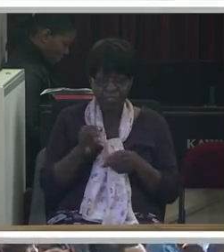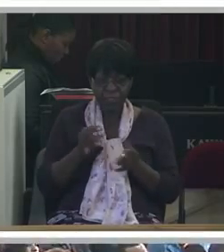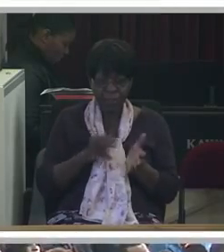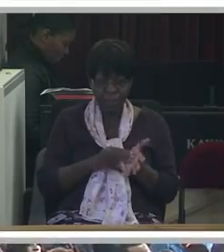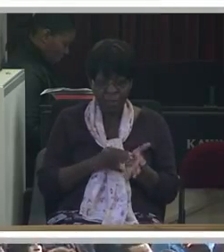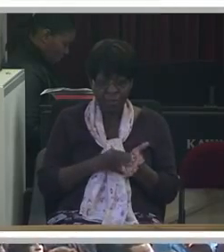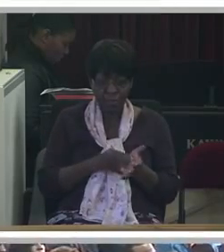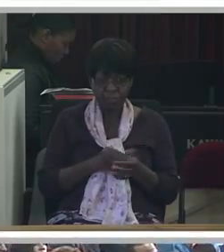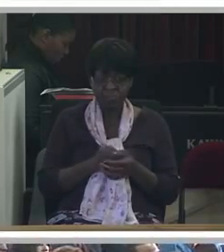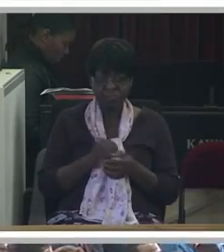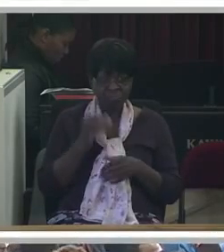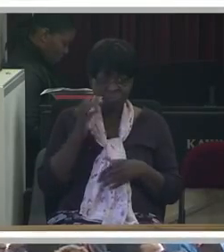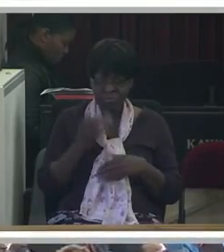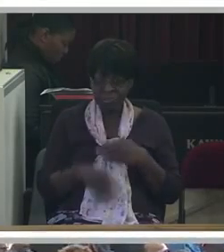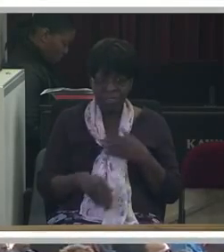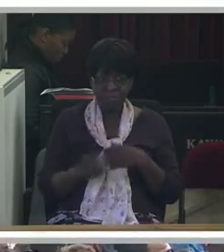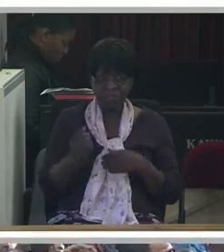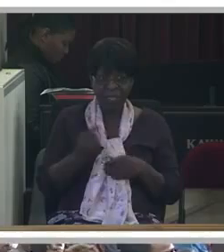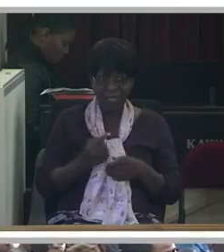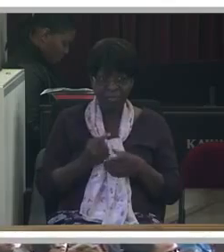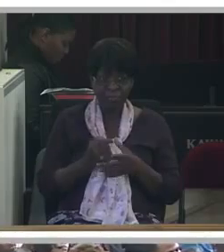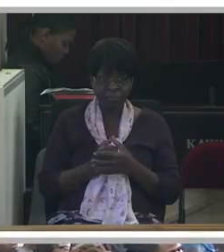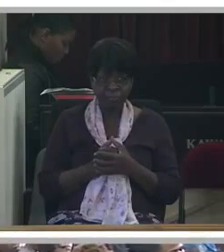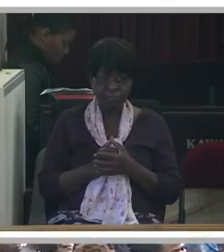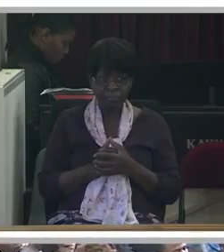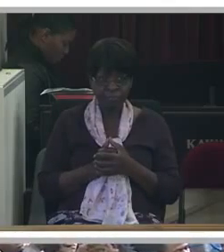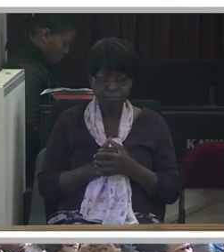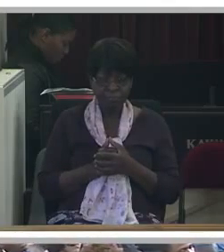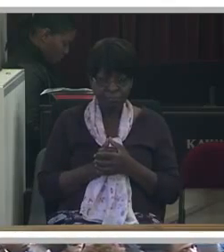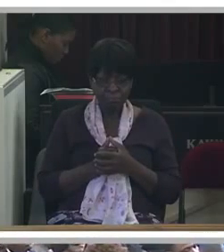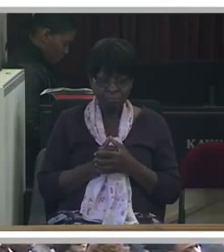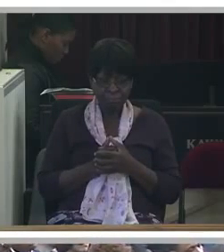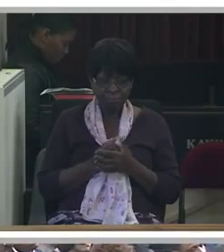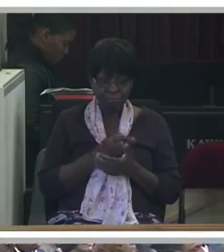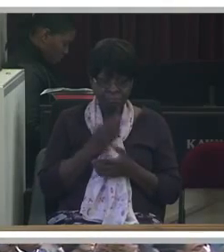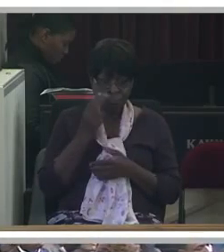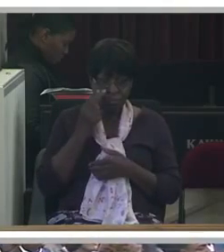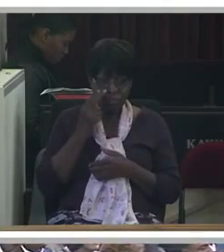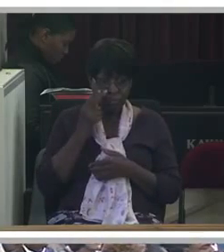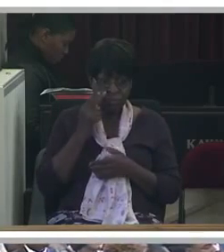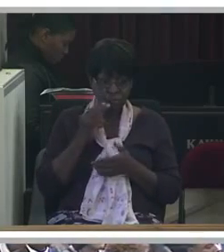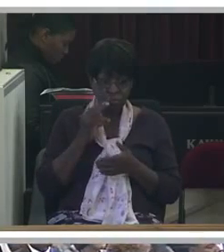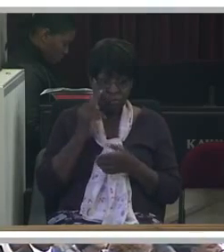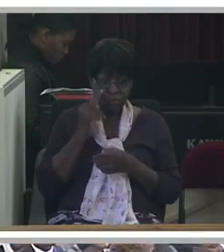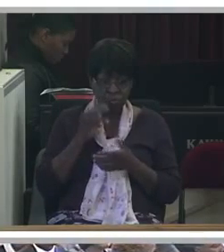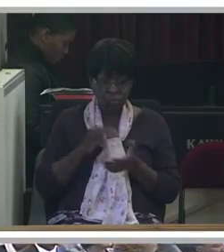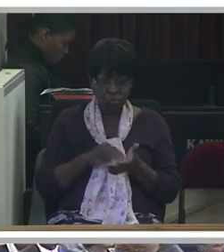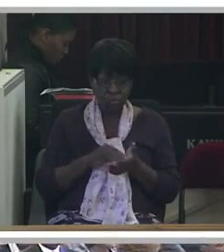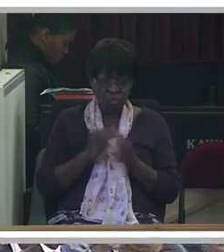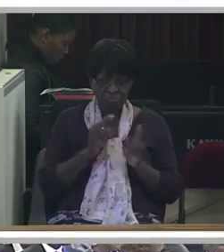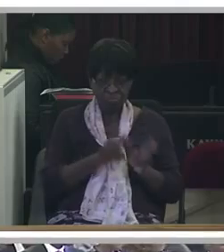came. And I watched the lady die of a broken heart.